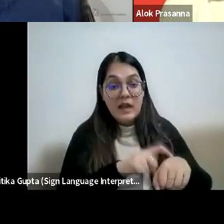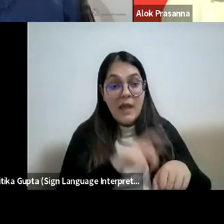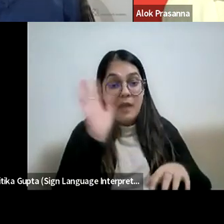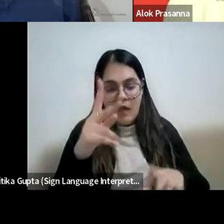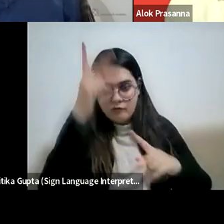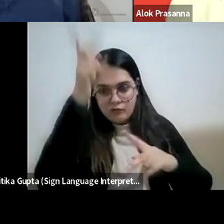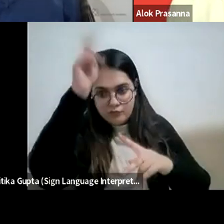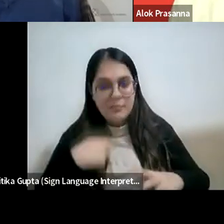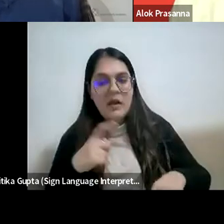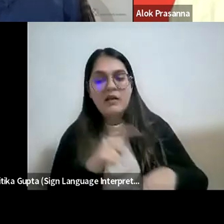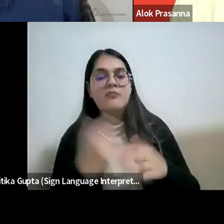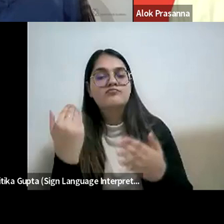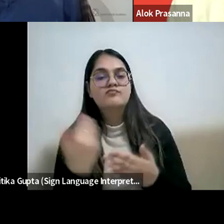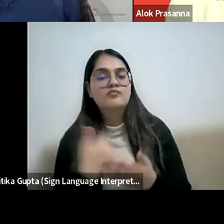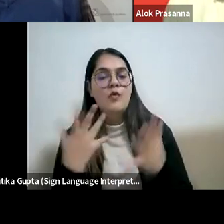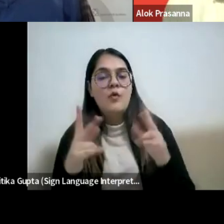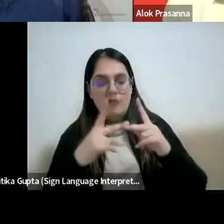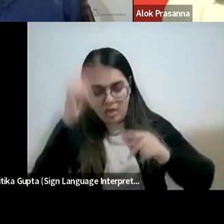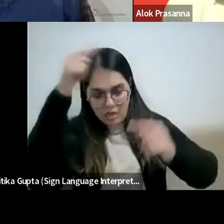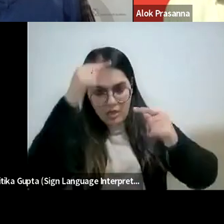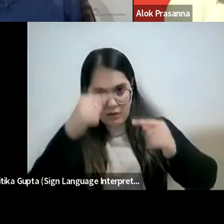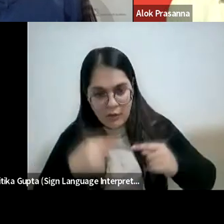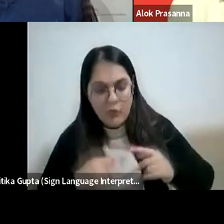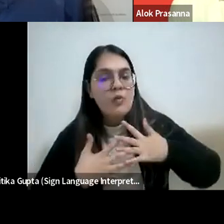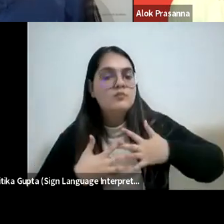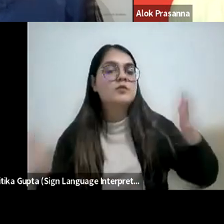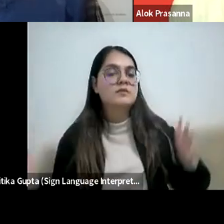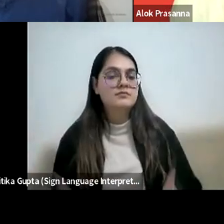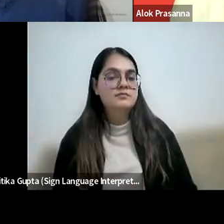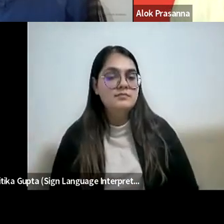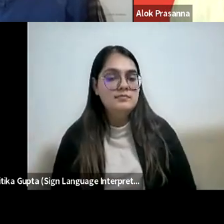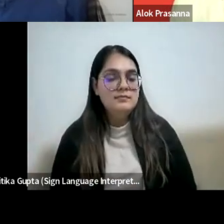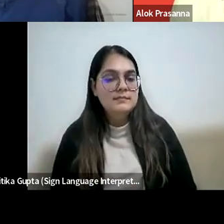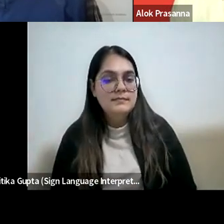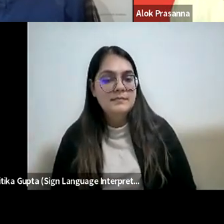beautiful enunciation of the jurisprudence on this. But there is,